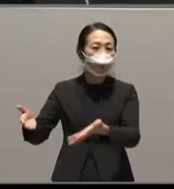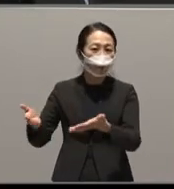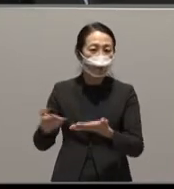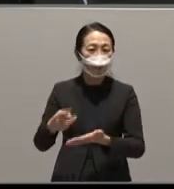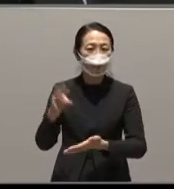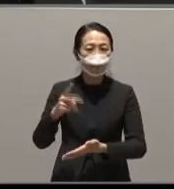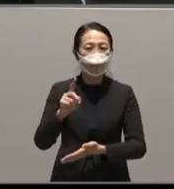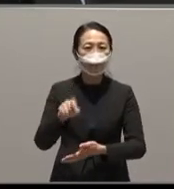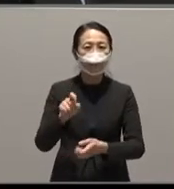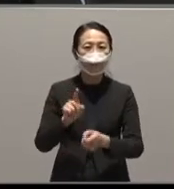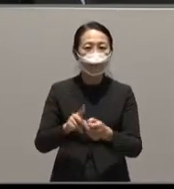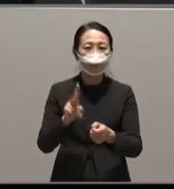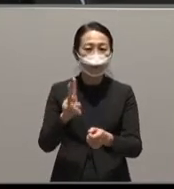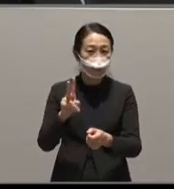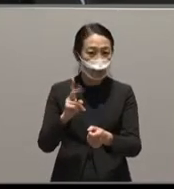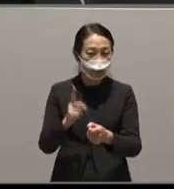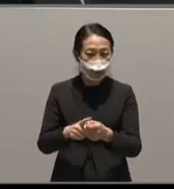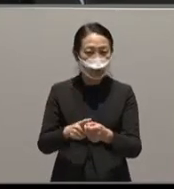And in